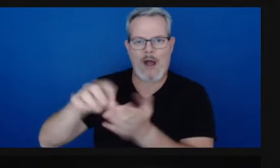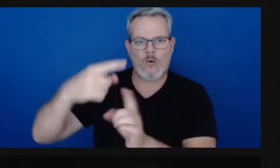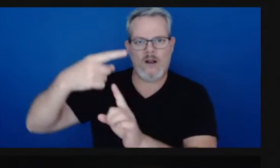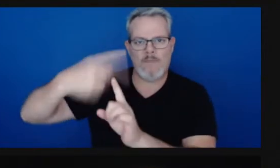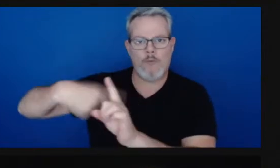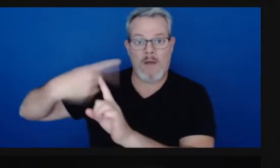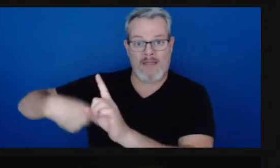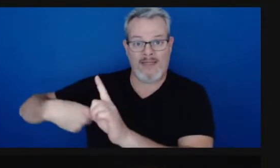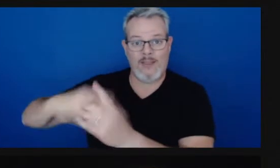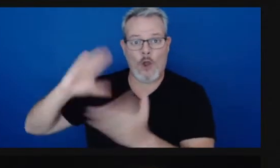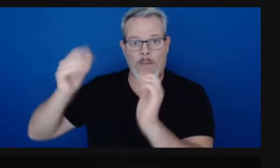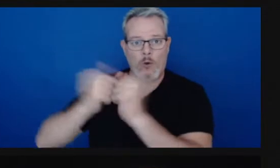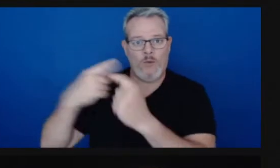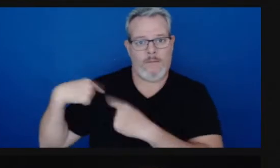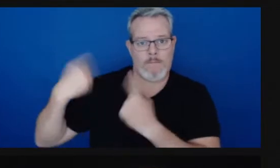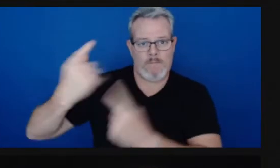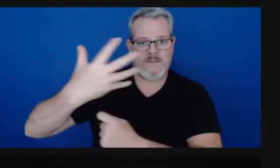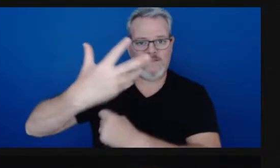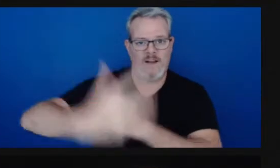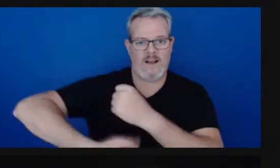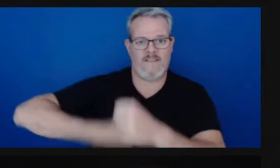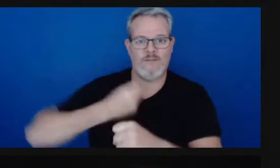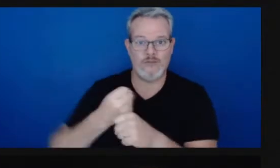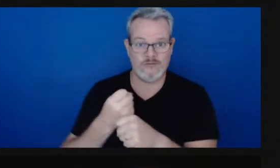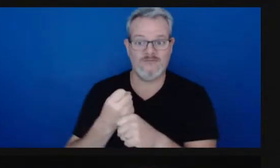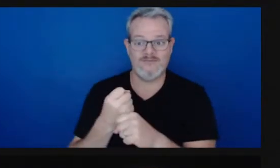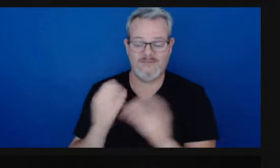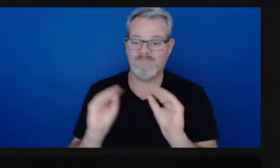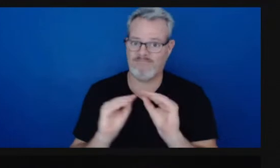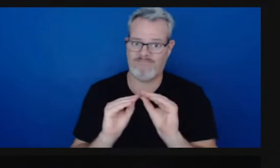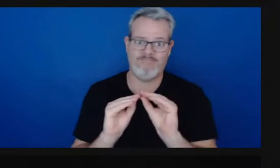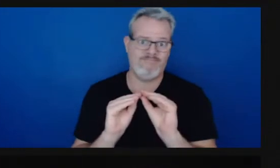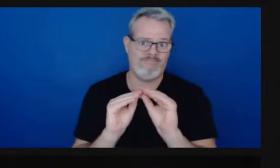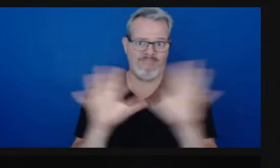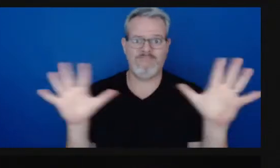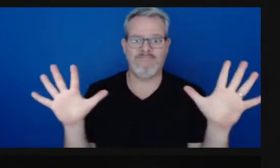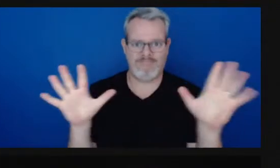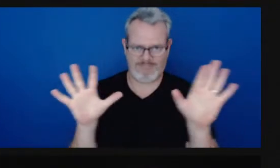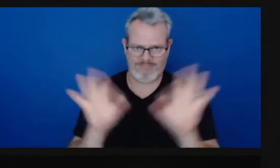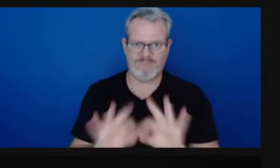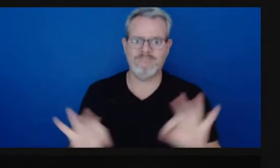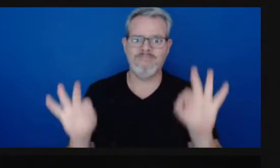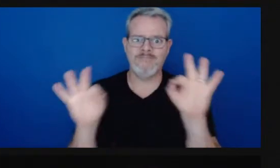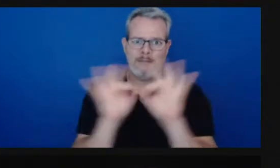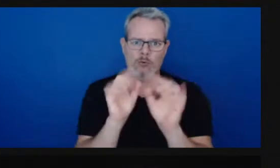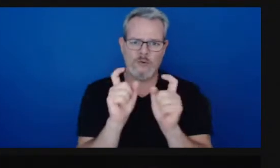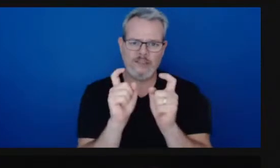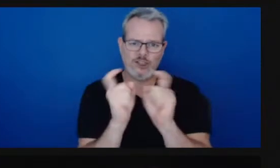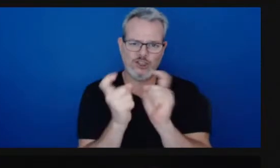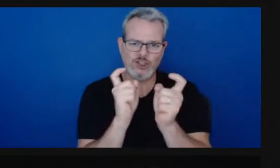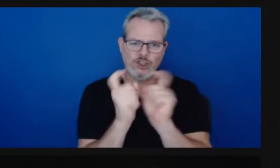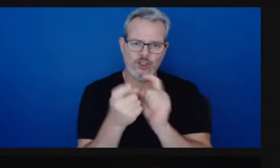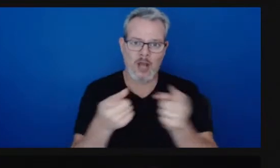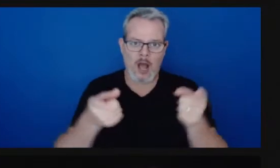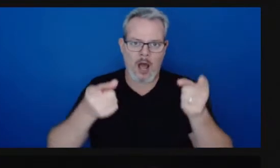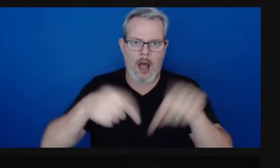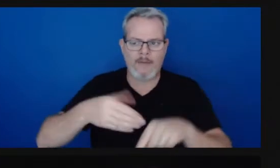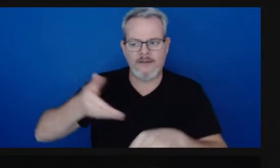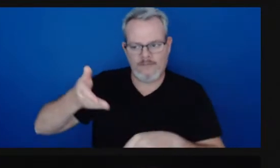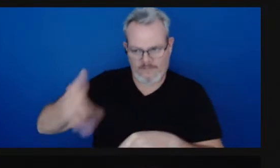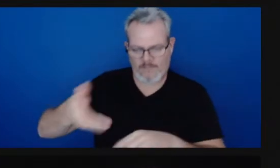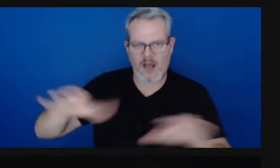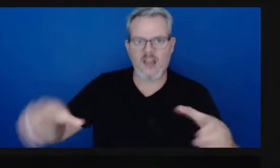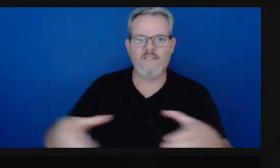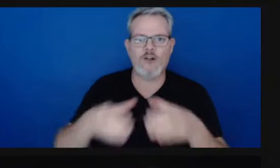years. So clearly, very important adjustments happening in the volcano now.